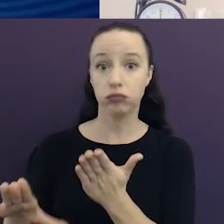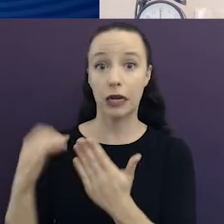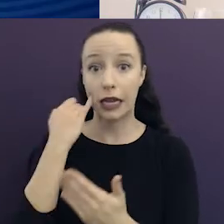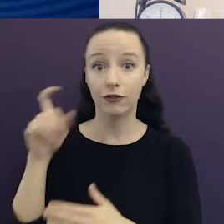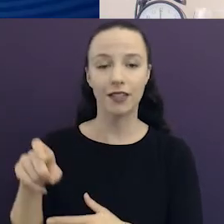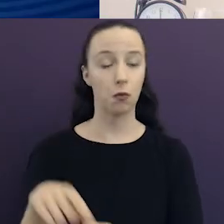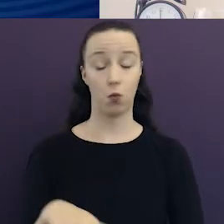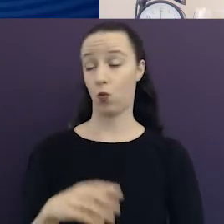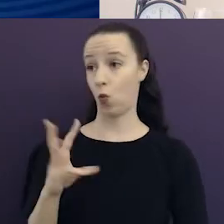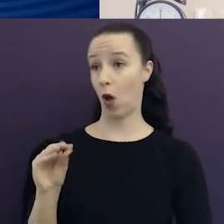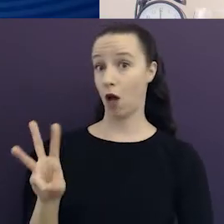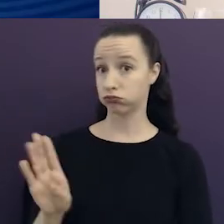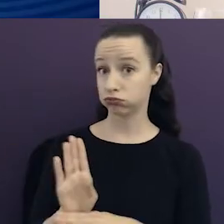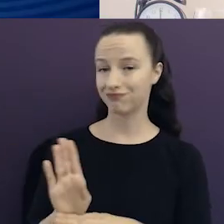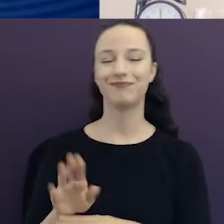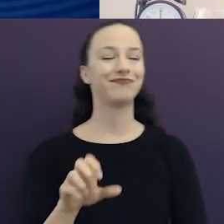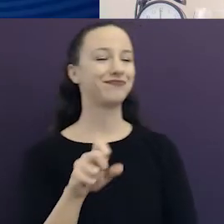really busy. Yes.